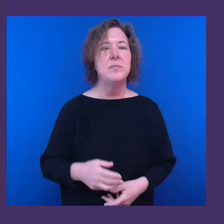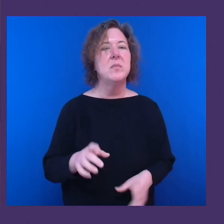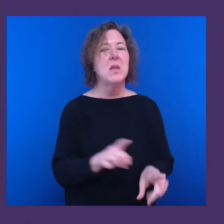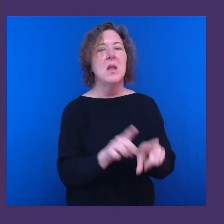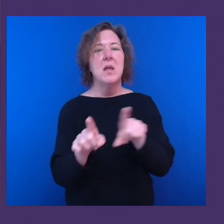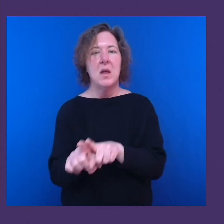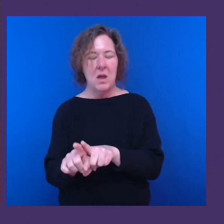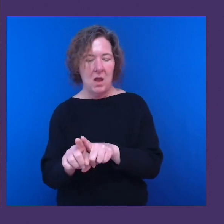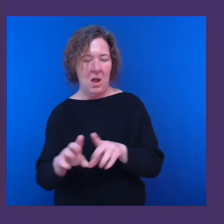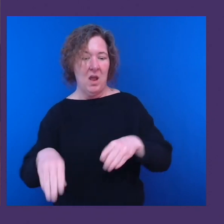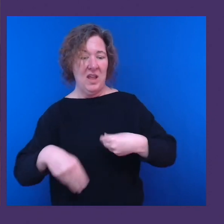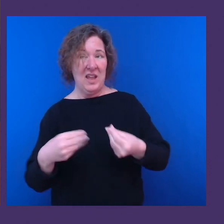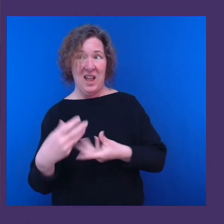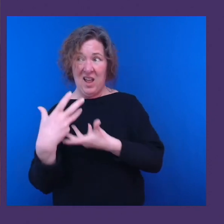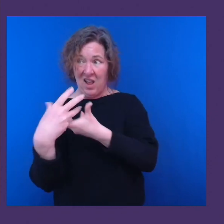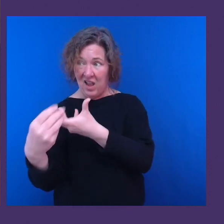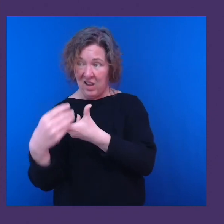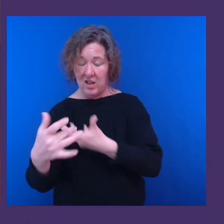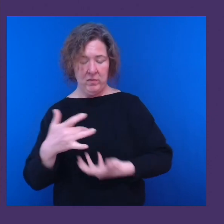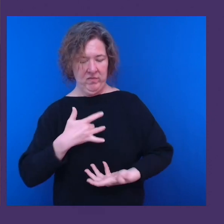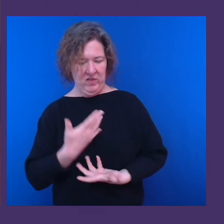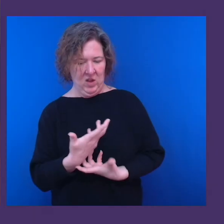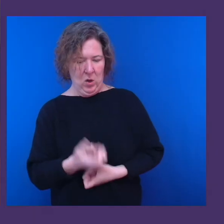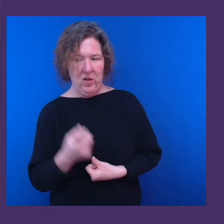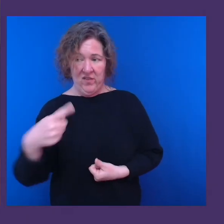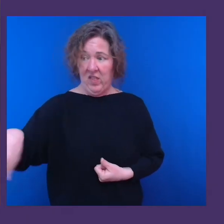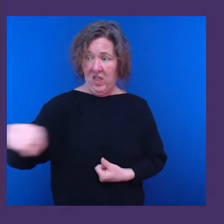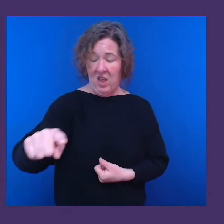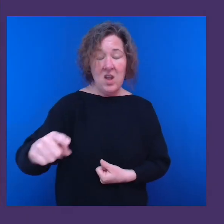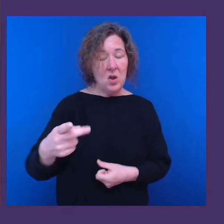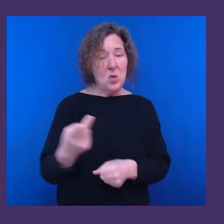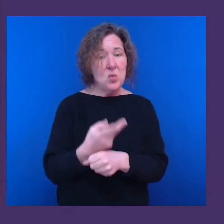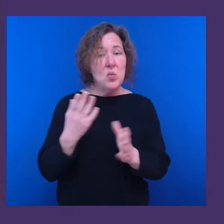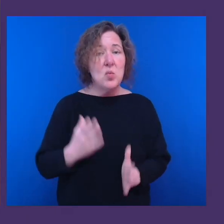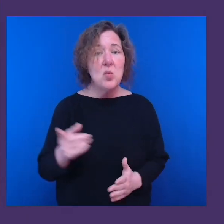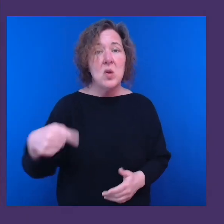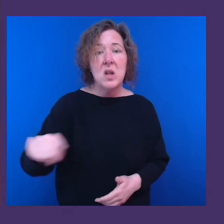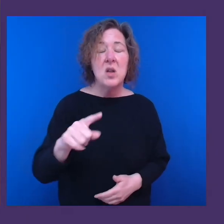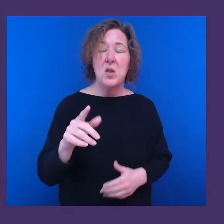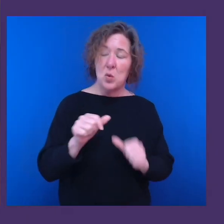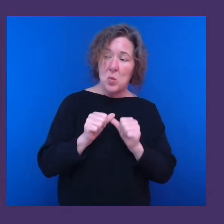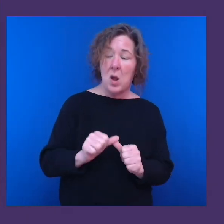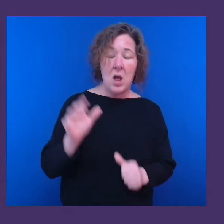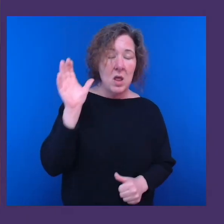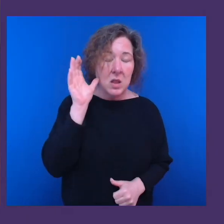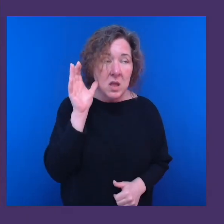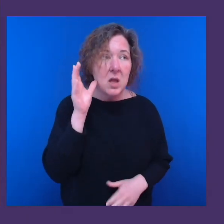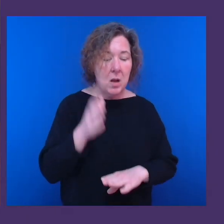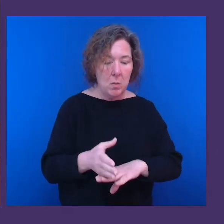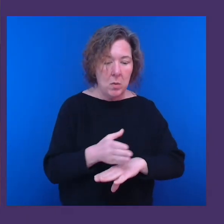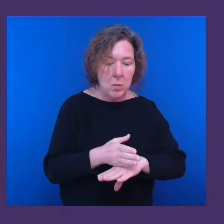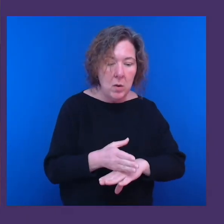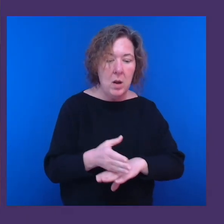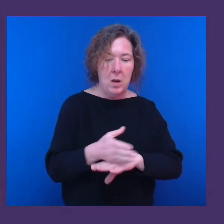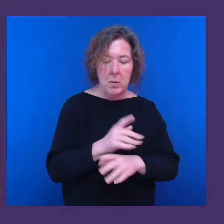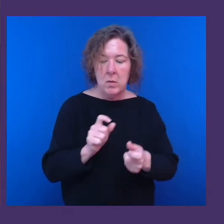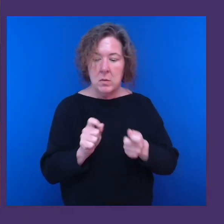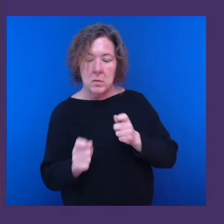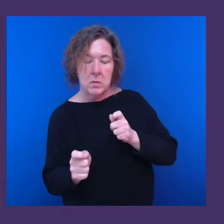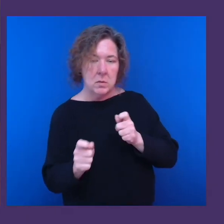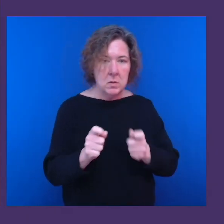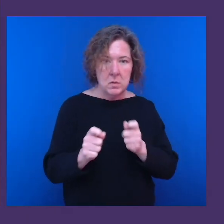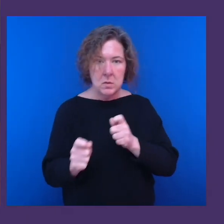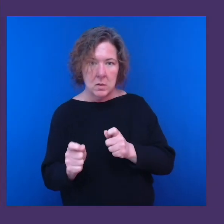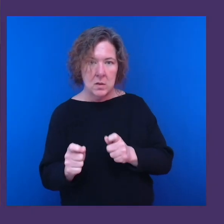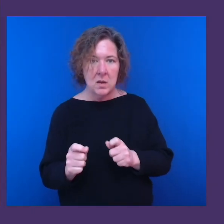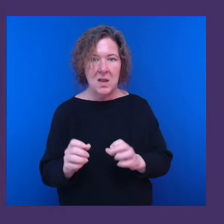gives externally confidence to consumers that you are constantly listening and you're improving and iterating, because there is no done